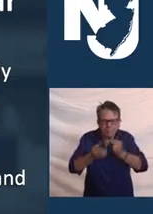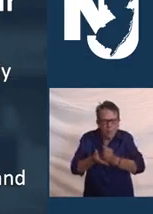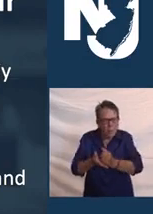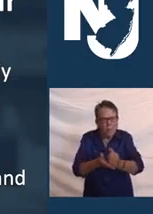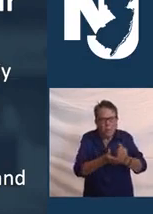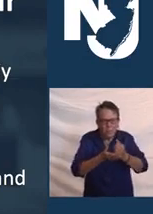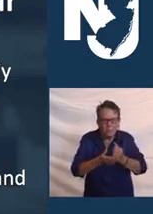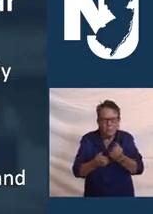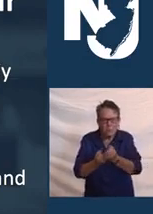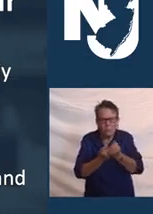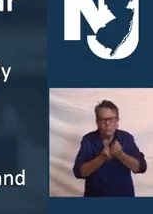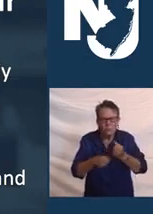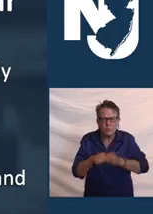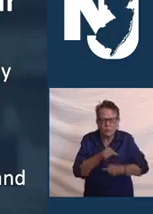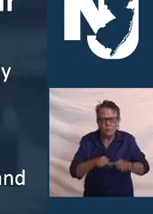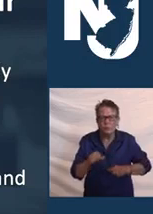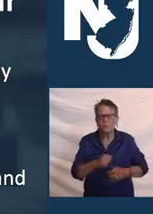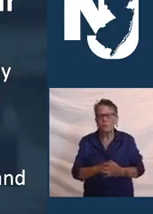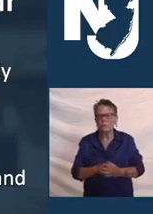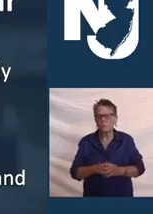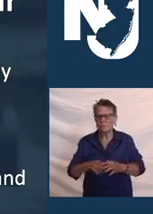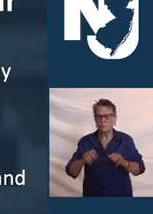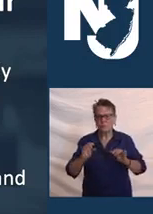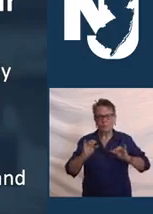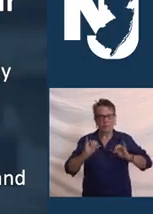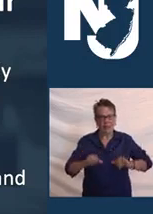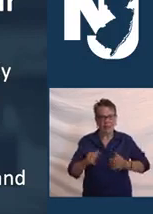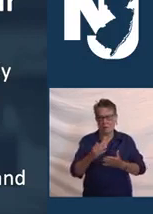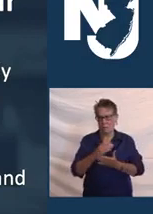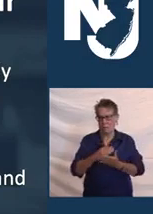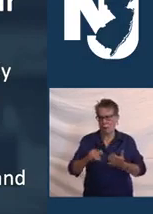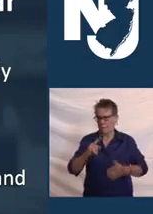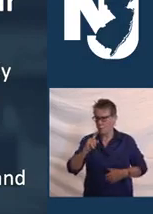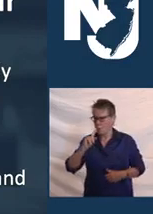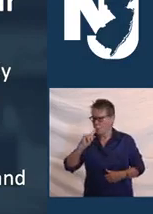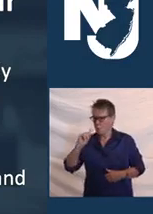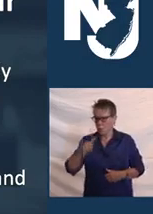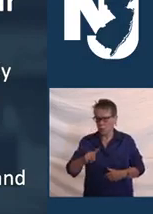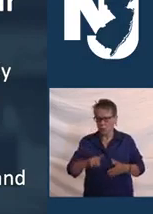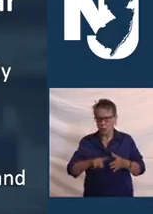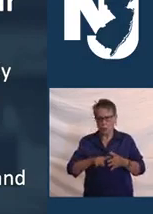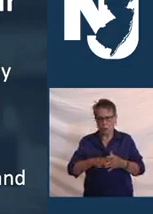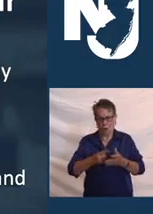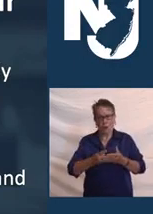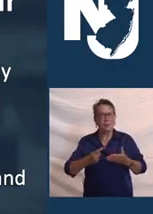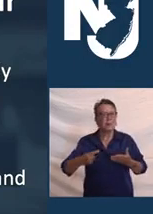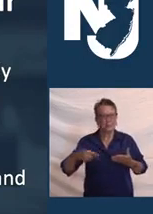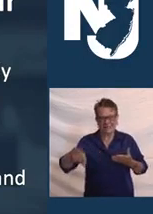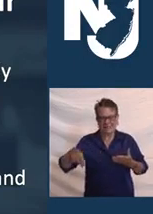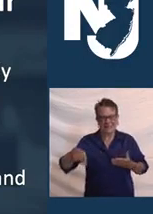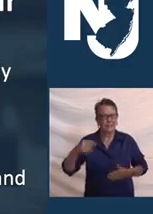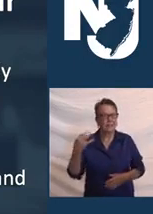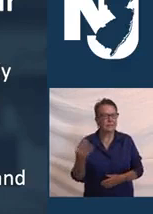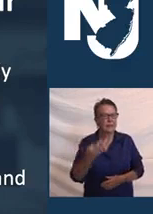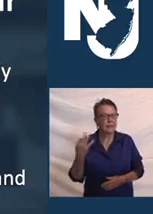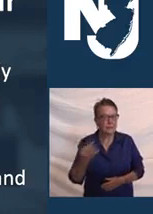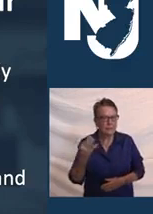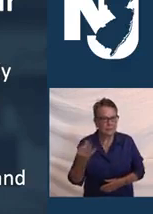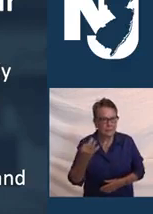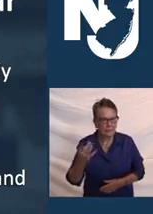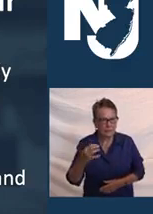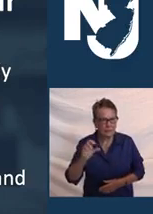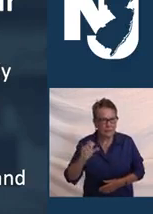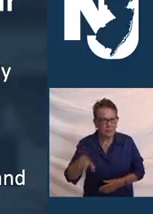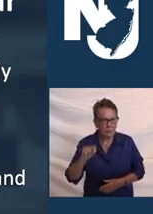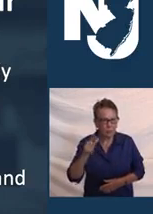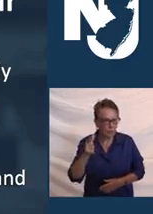takes effect this Friday, actually, September 24th. We know that there are already many child care providers who are doing their utmost to